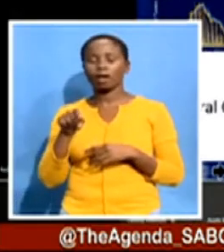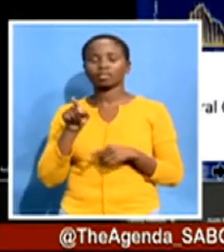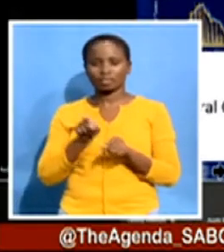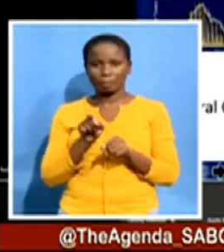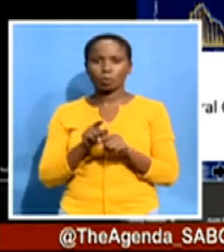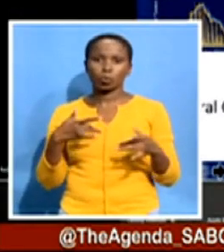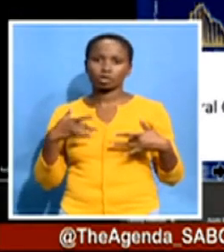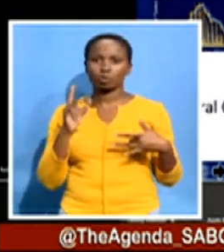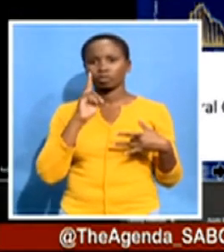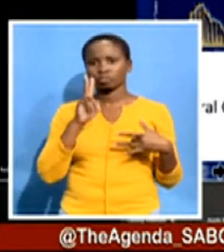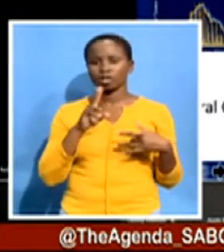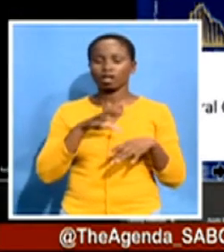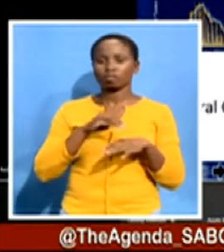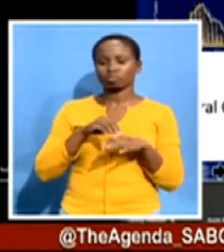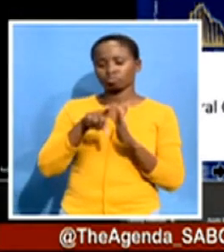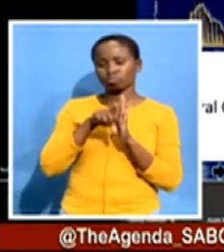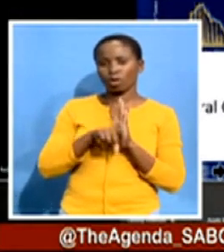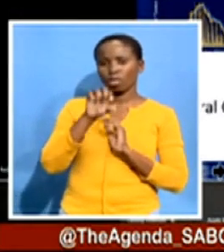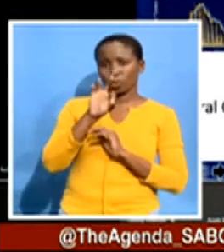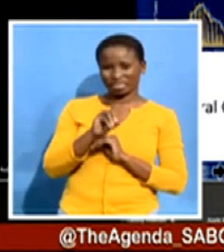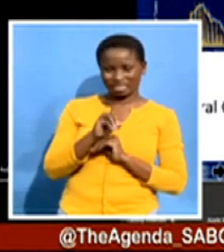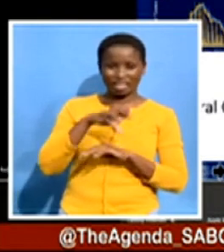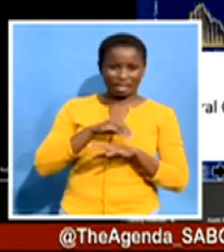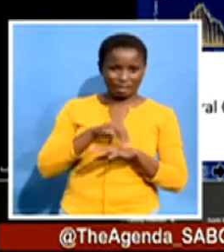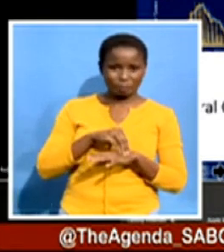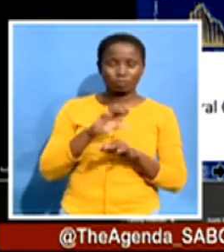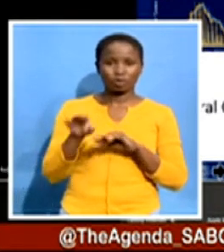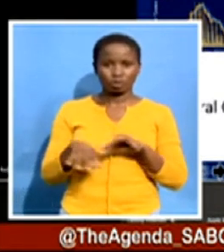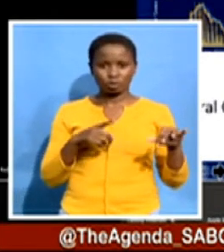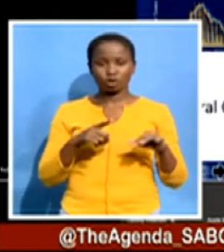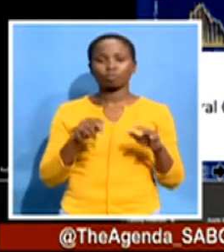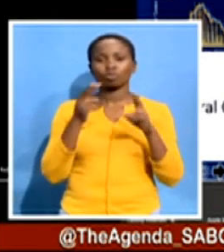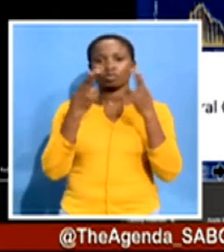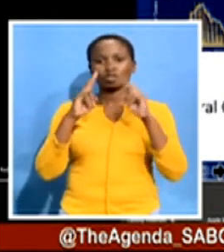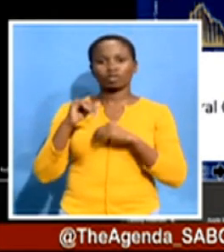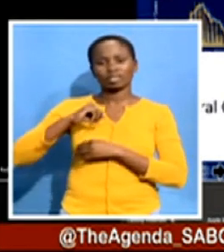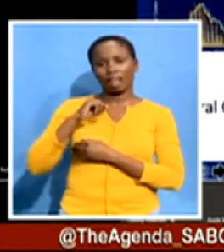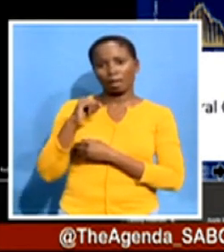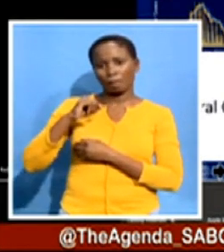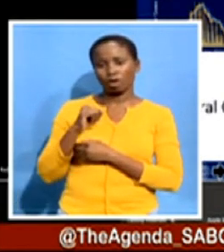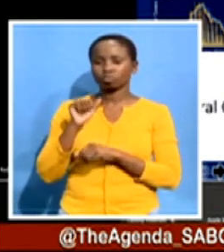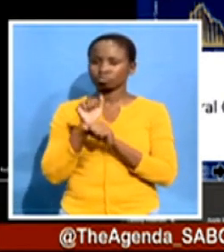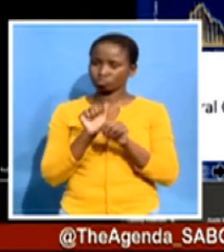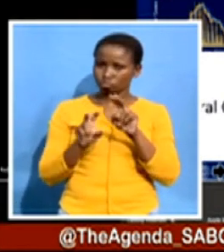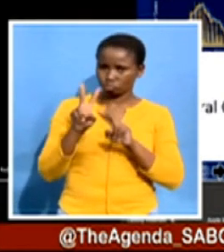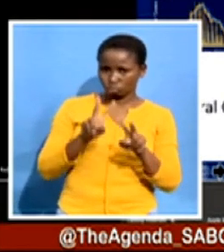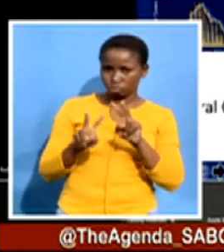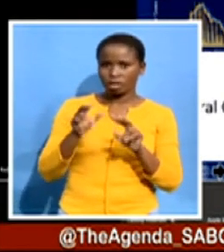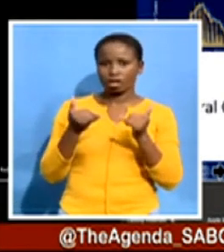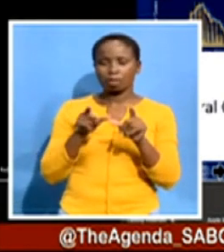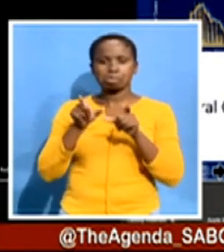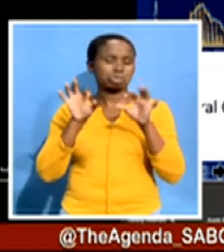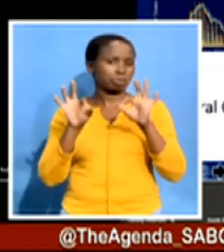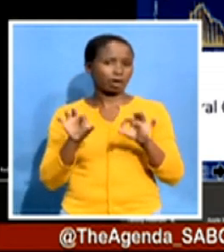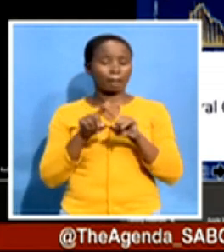clusters at the University of Stellenbosch are being monitored and are mostly now under control, but there's been a few clusters in the